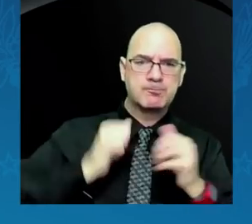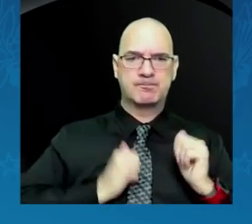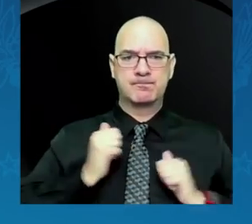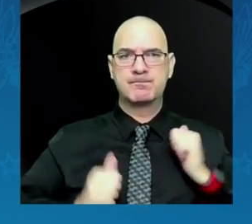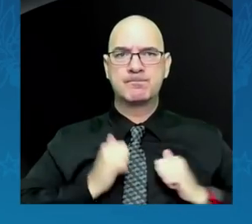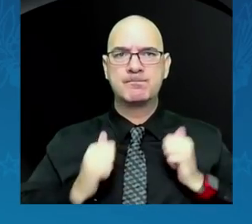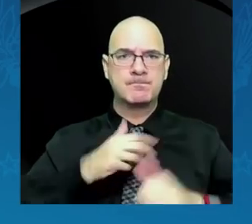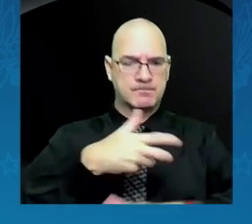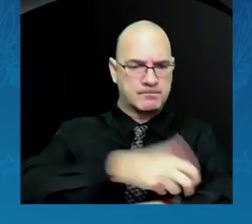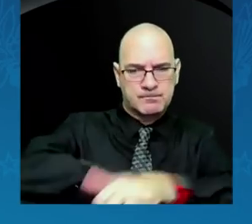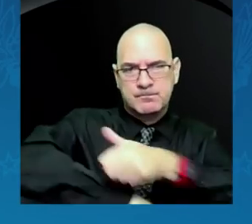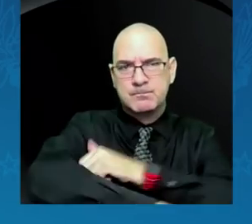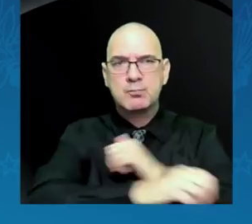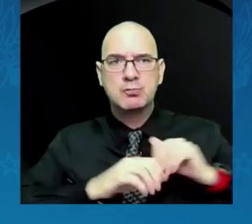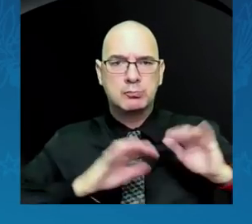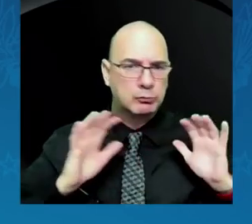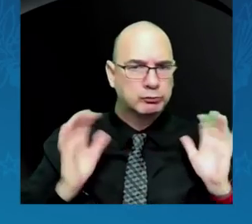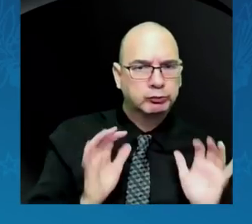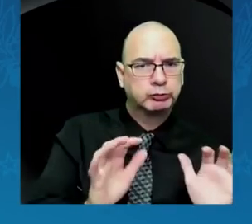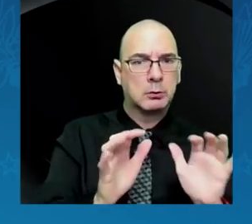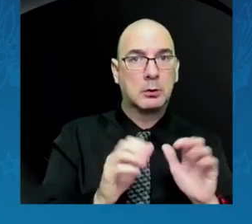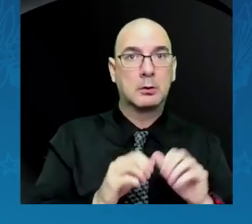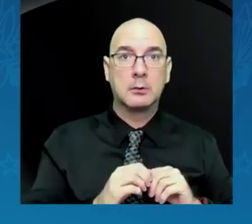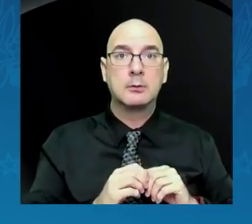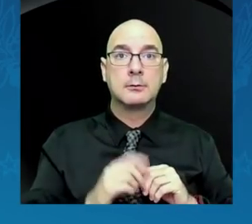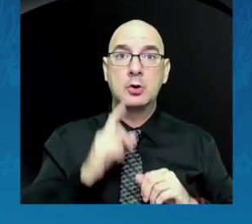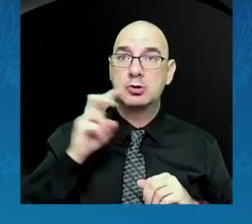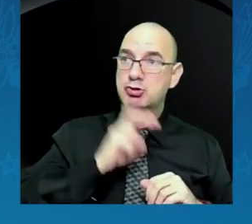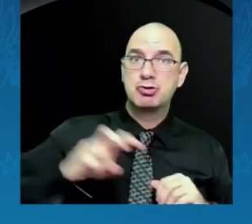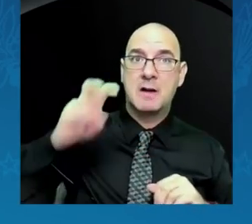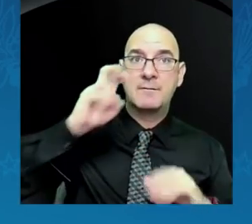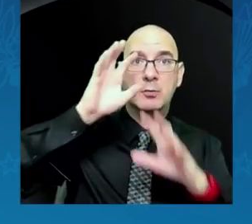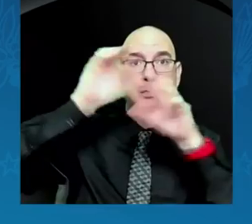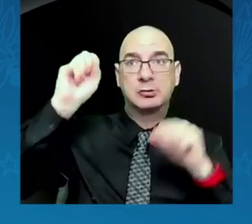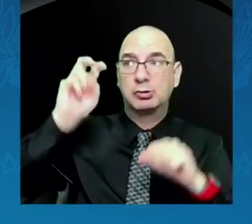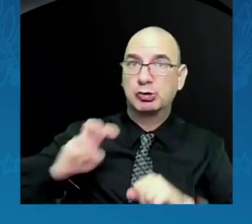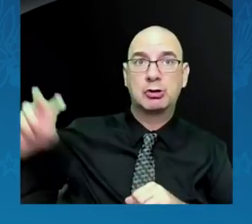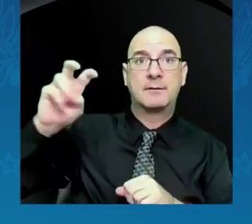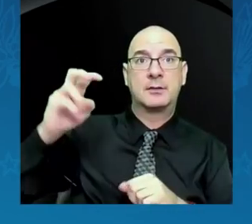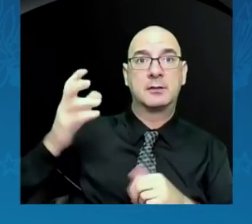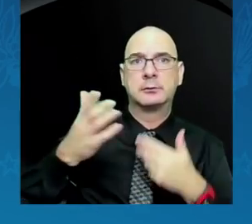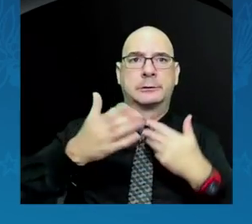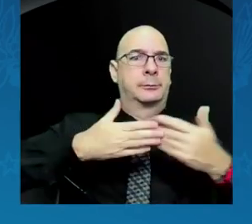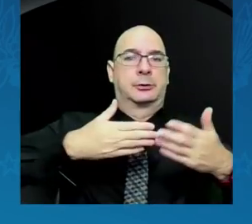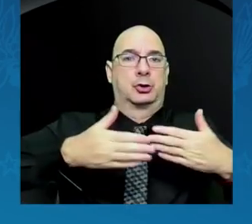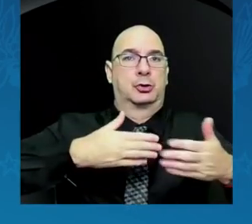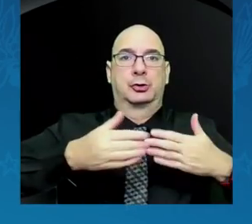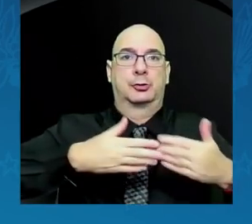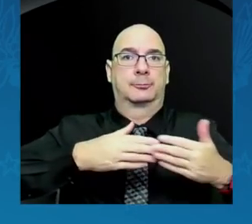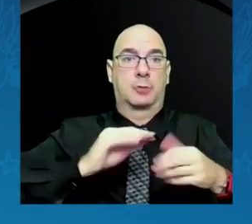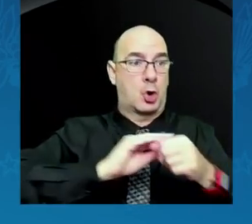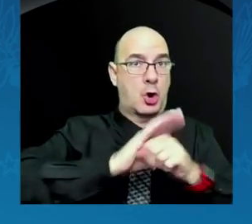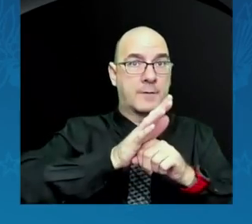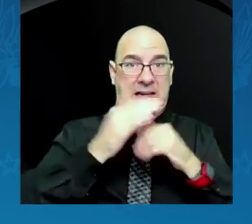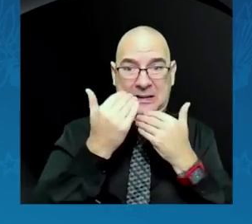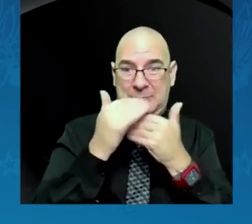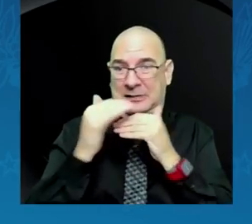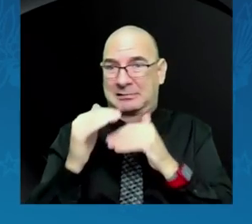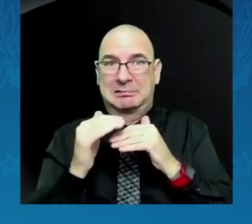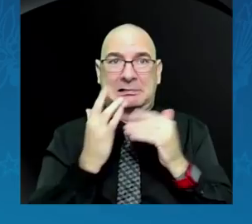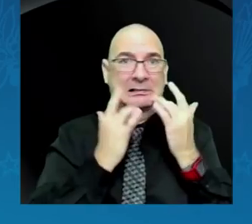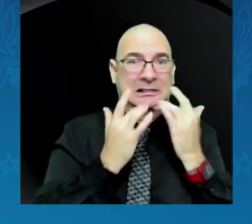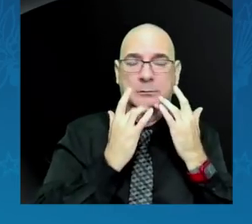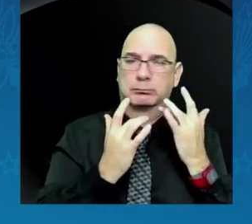and the president has been traveling in spite of the restrictions we've had with COVID, because we do understand the significance of being